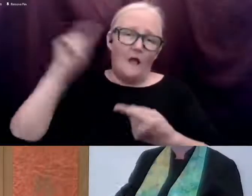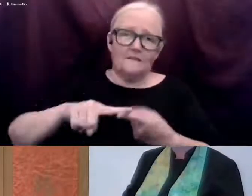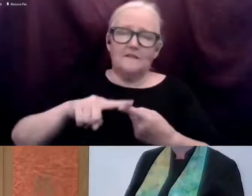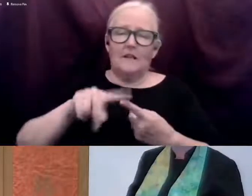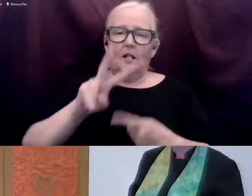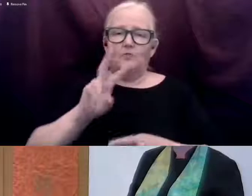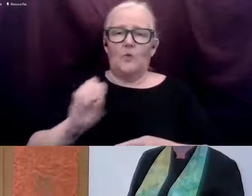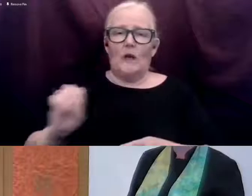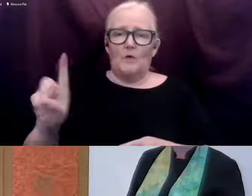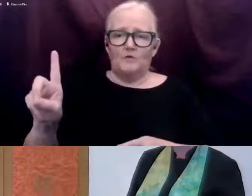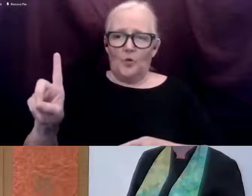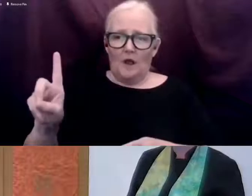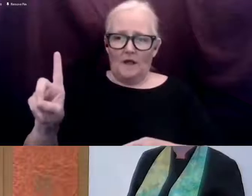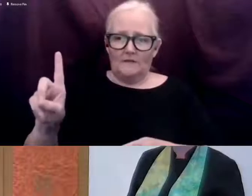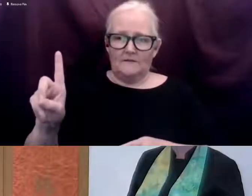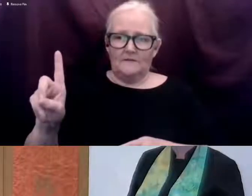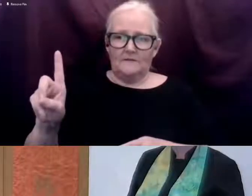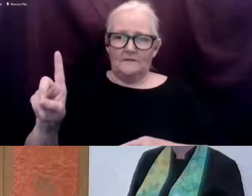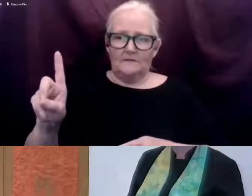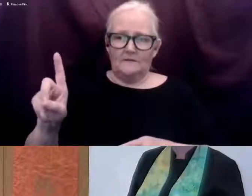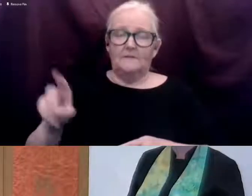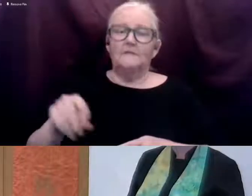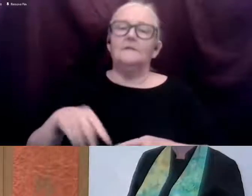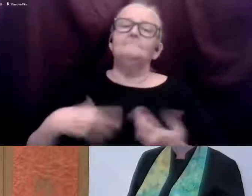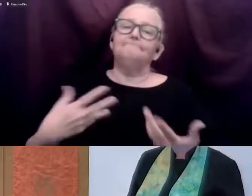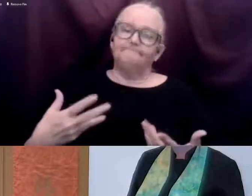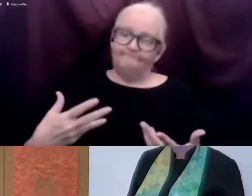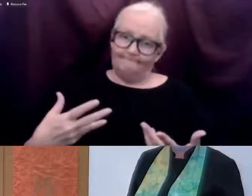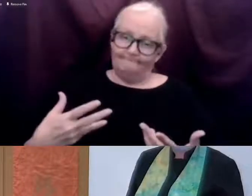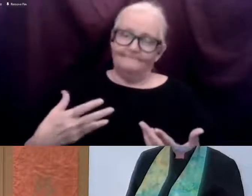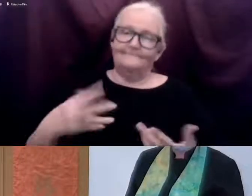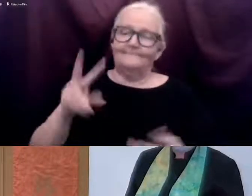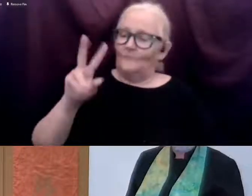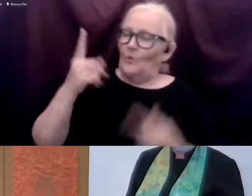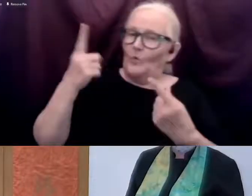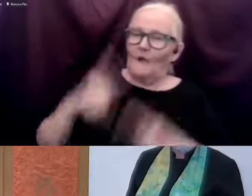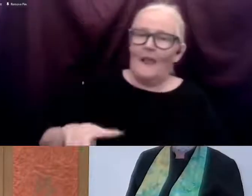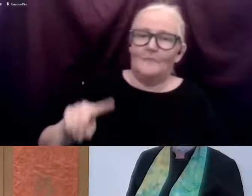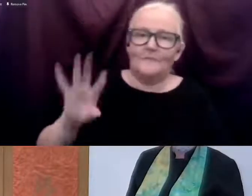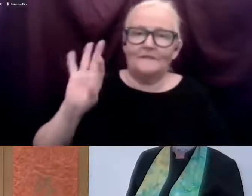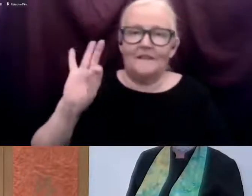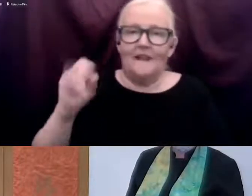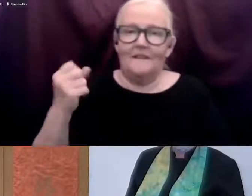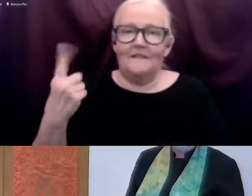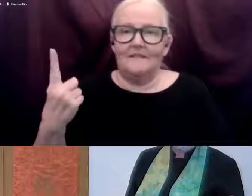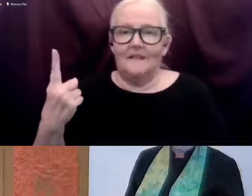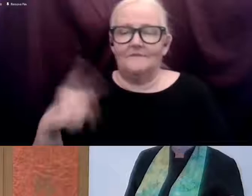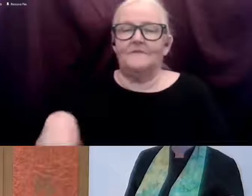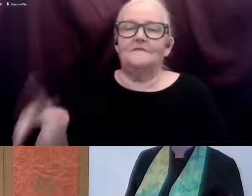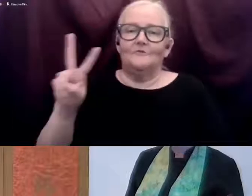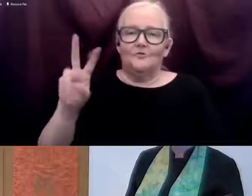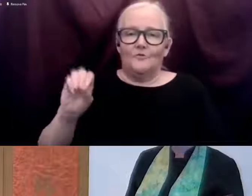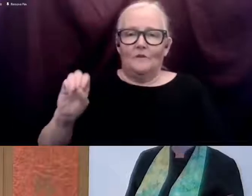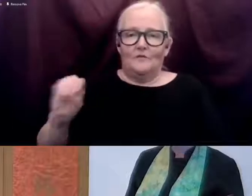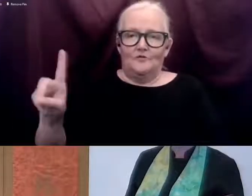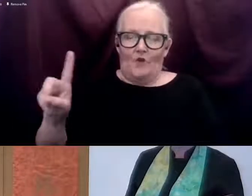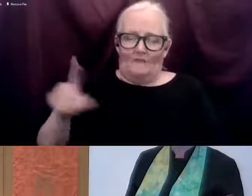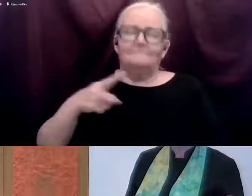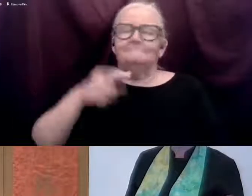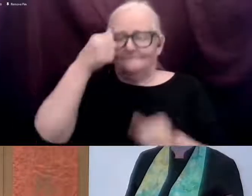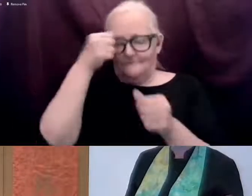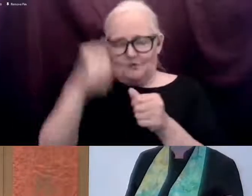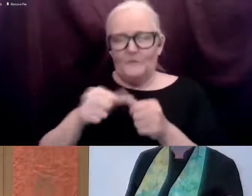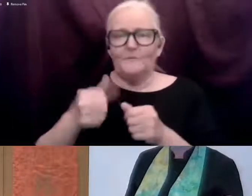As many of you know, the horrible event that happened on that day. And I was one of the few people who